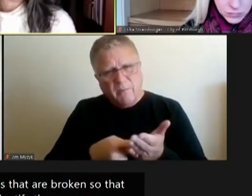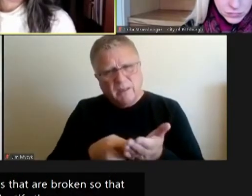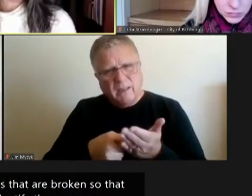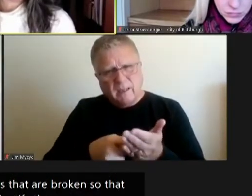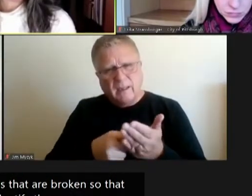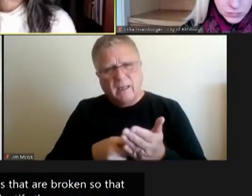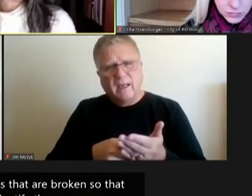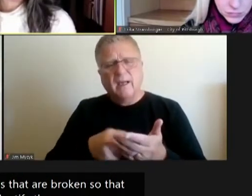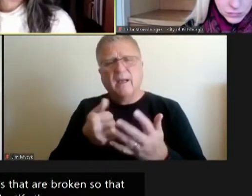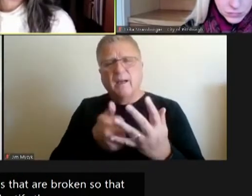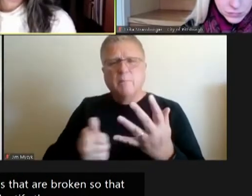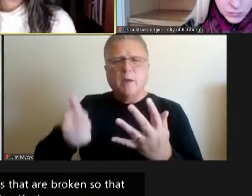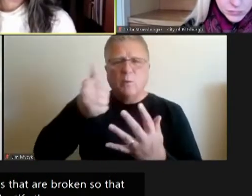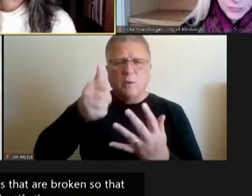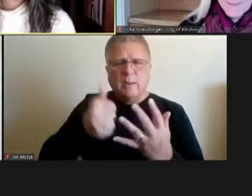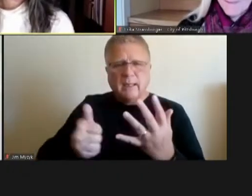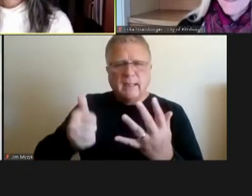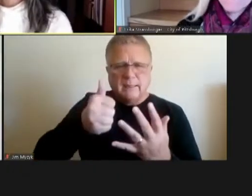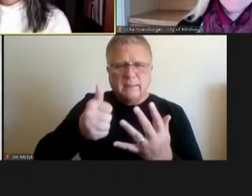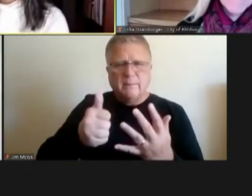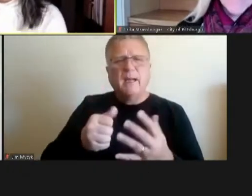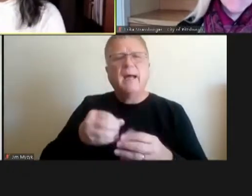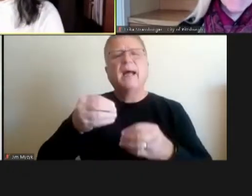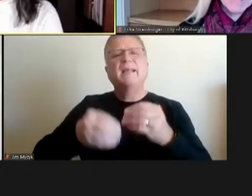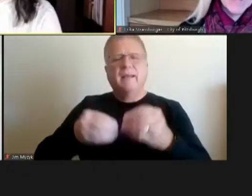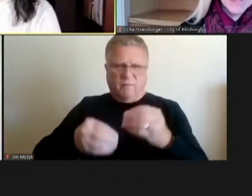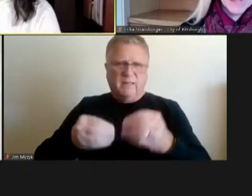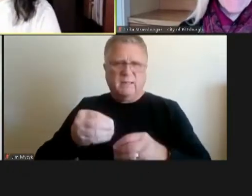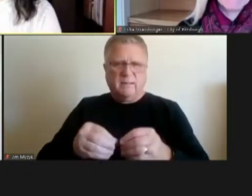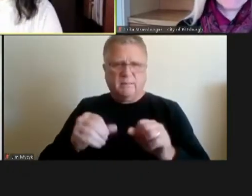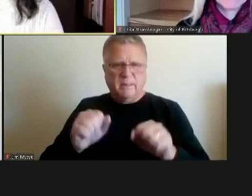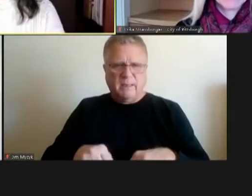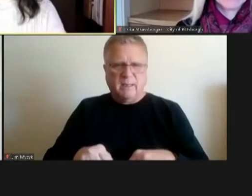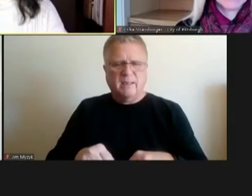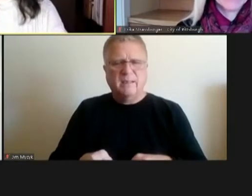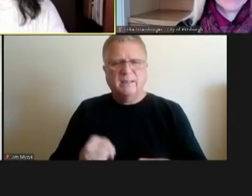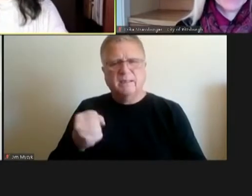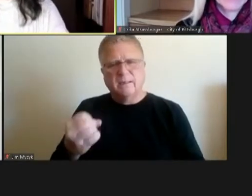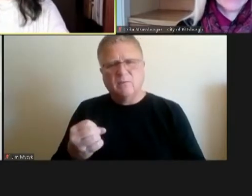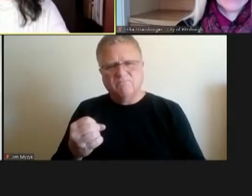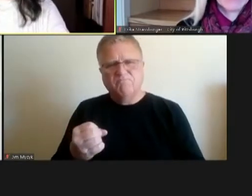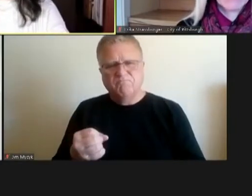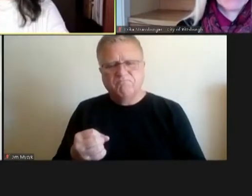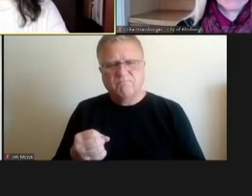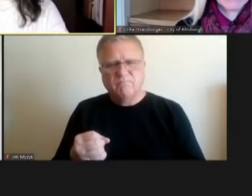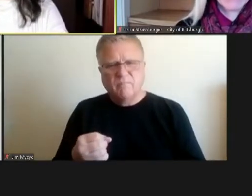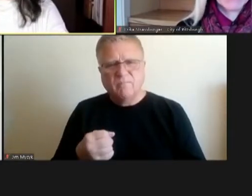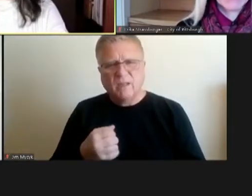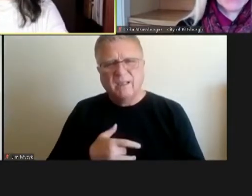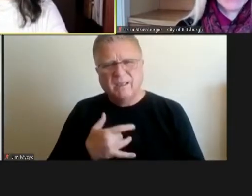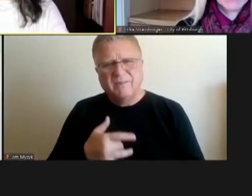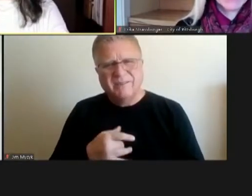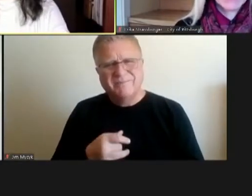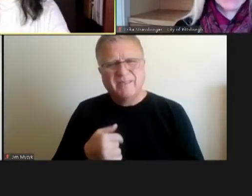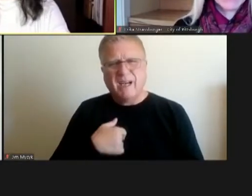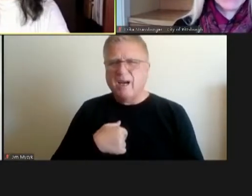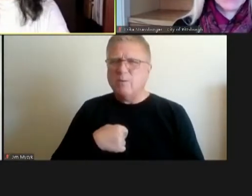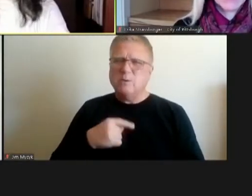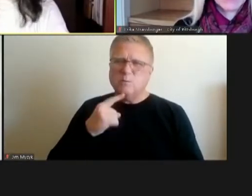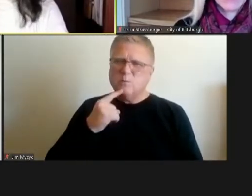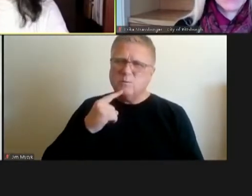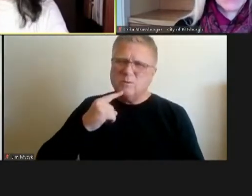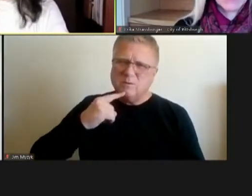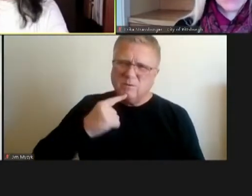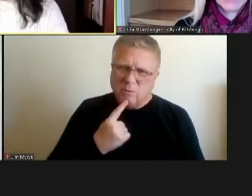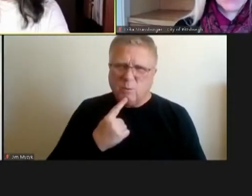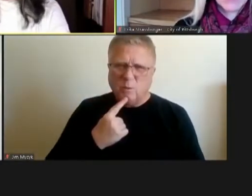and get them fixed. So I do think in the end, I was deeply disappointed about